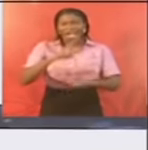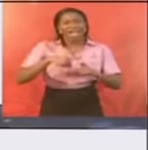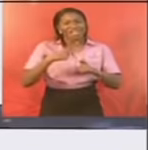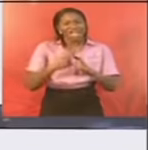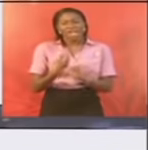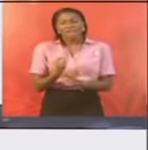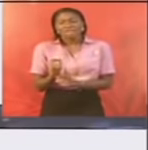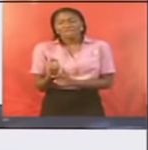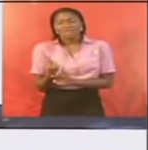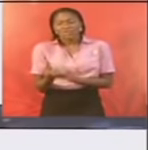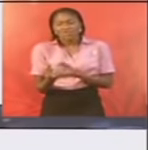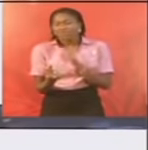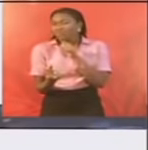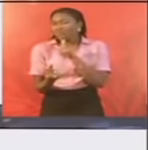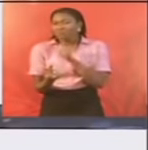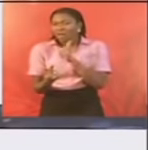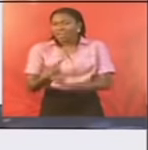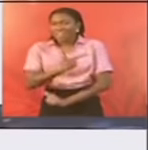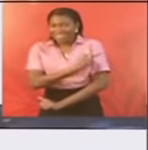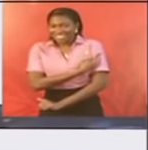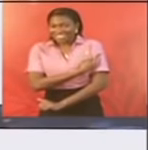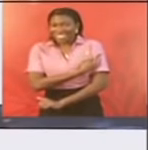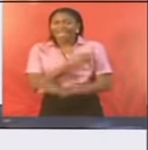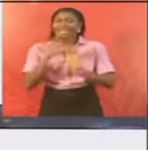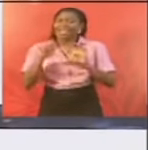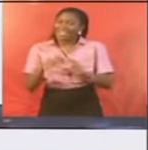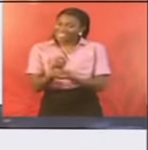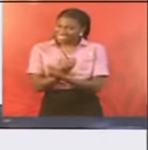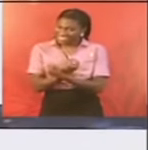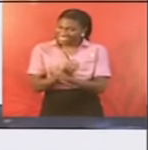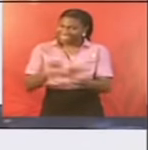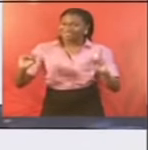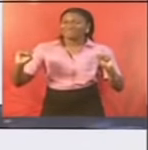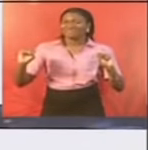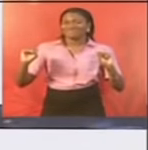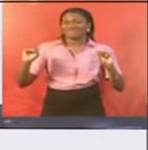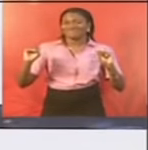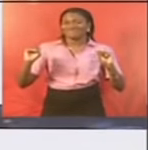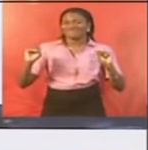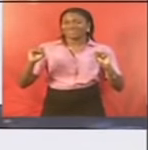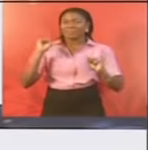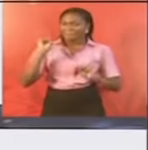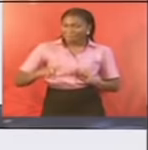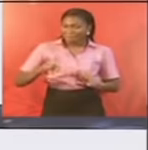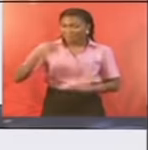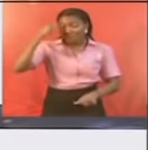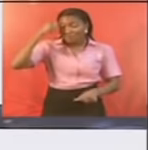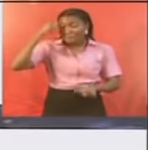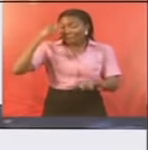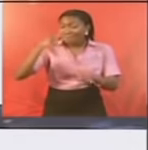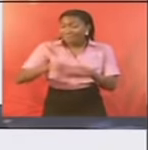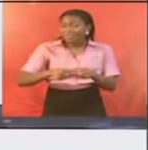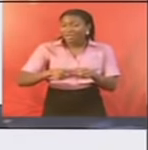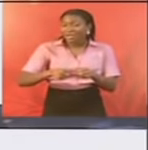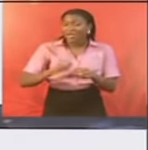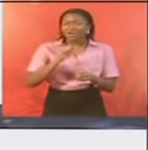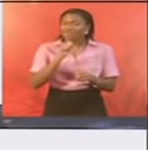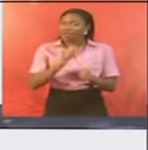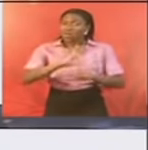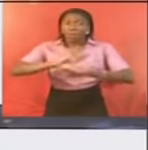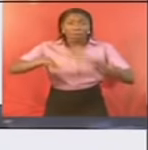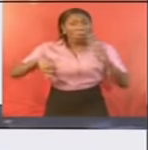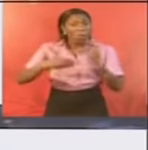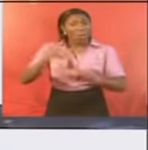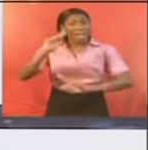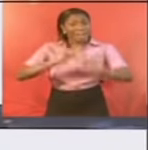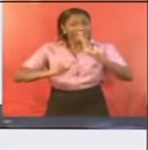not vaccinated would be covered with what we term herd immunity. We have to remember not everyone will be able to take a